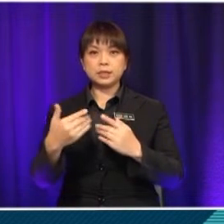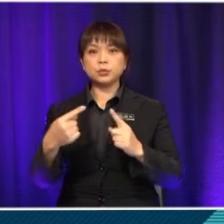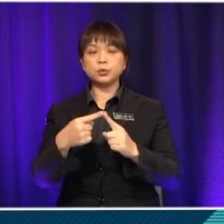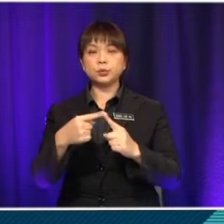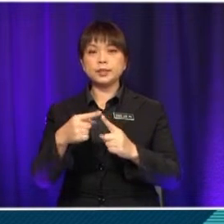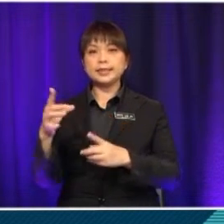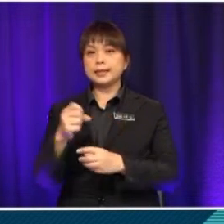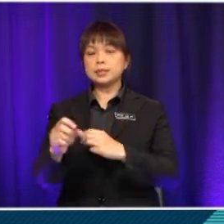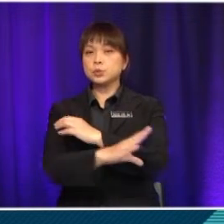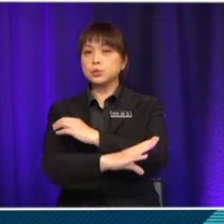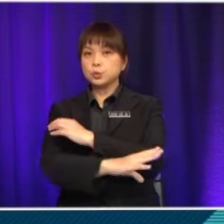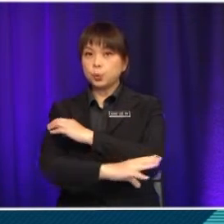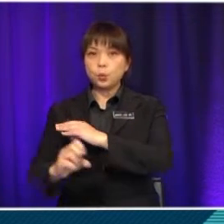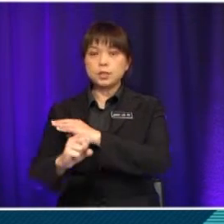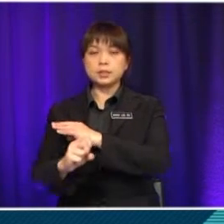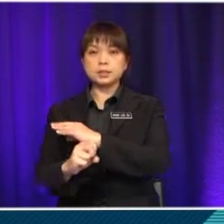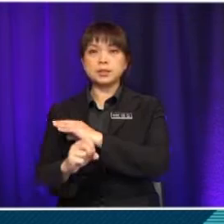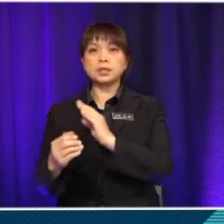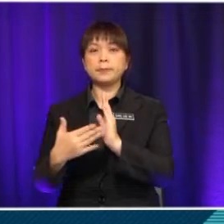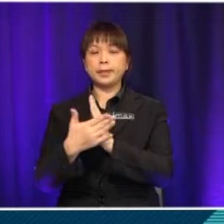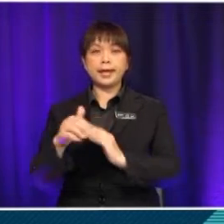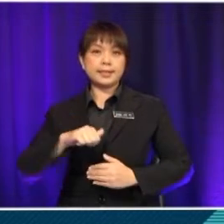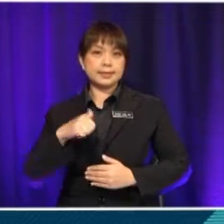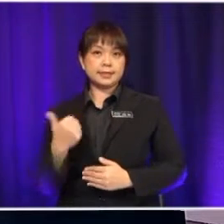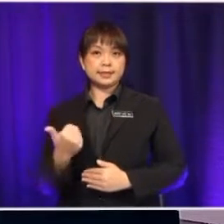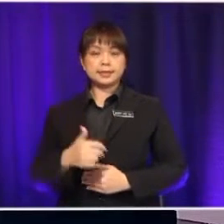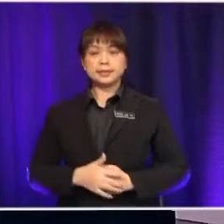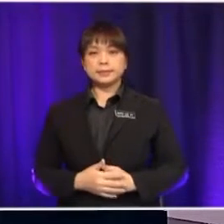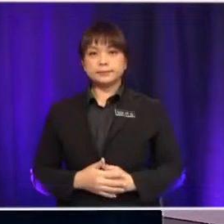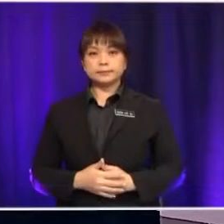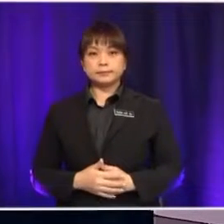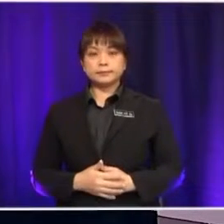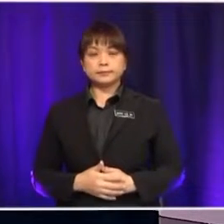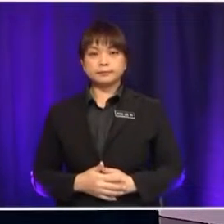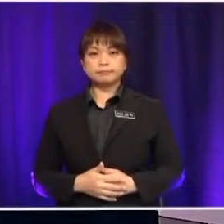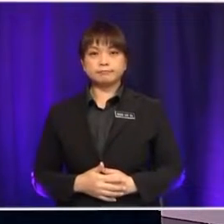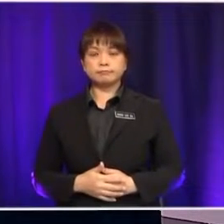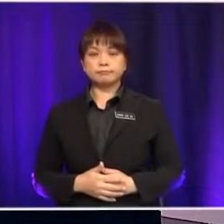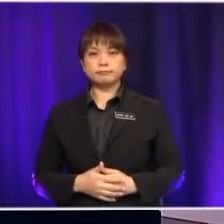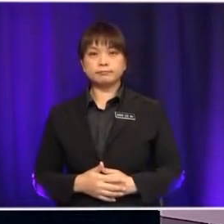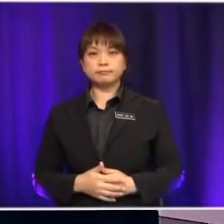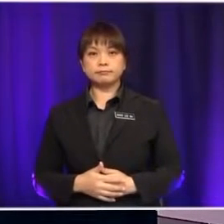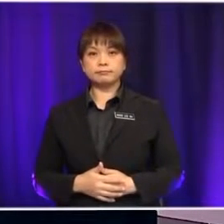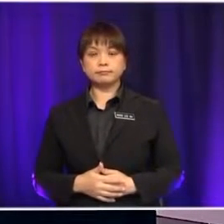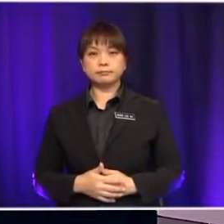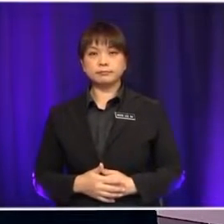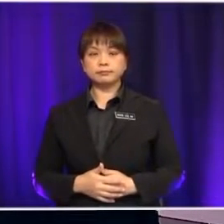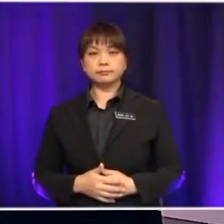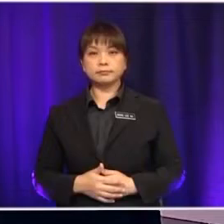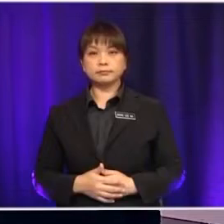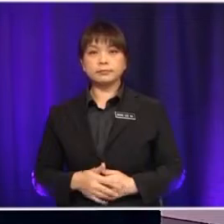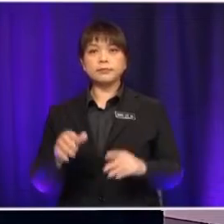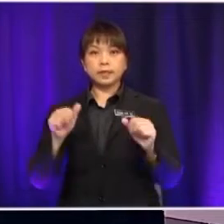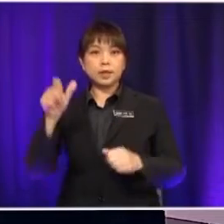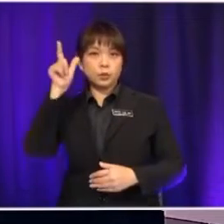to carry a bulky device, right? Compared to a laptop, right? Okay, so you can look at this, okay, to help